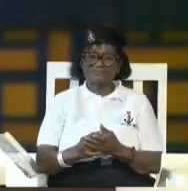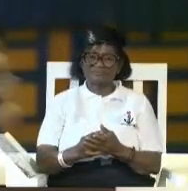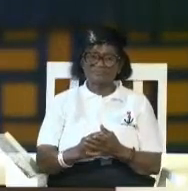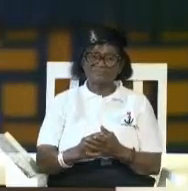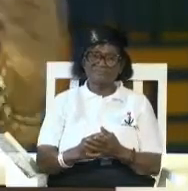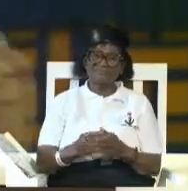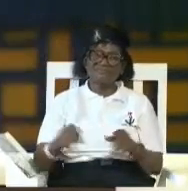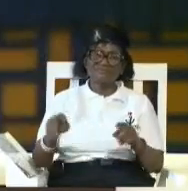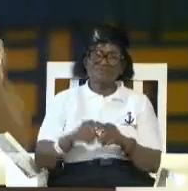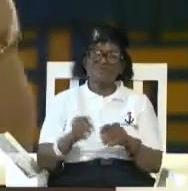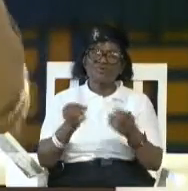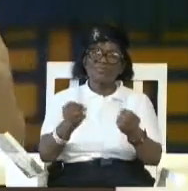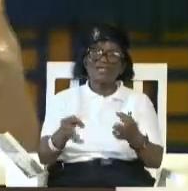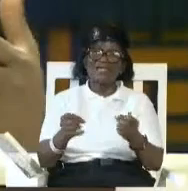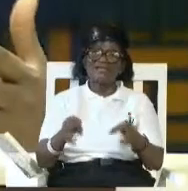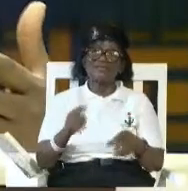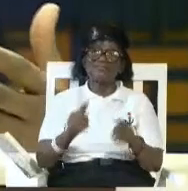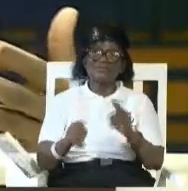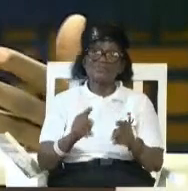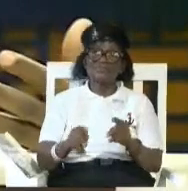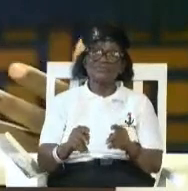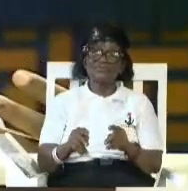And so several people help